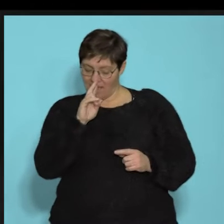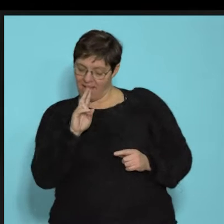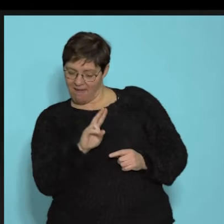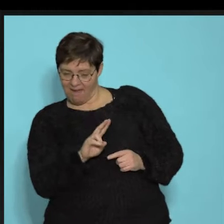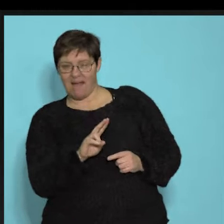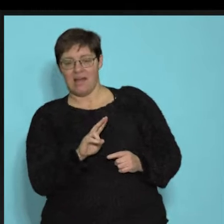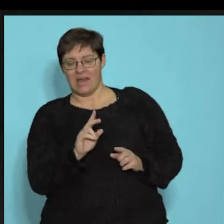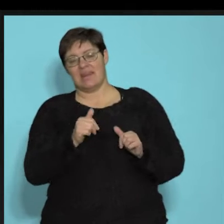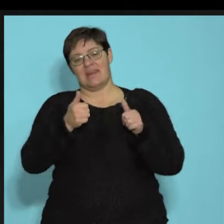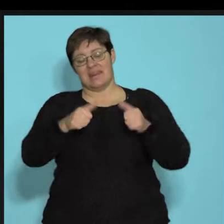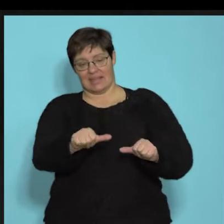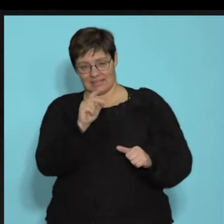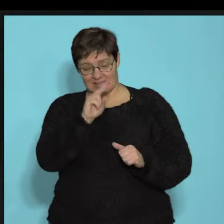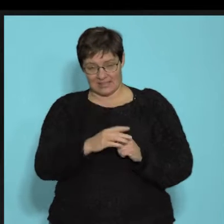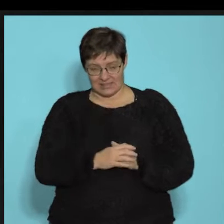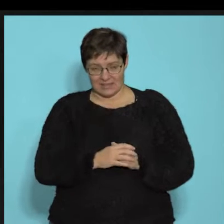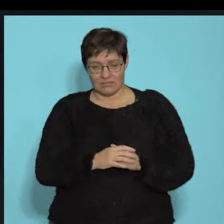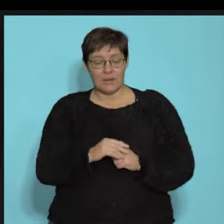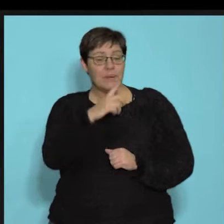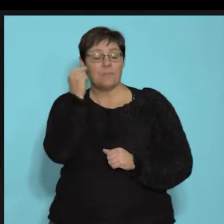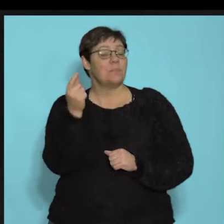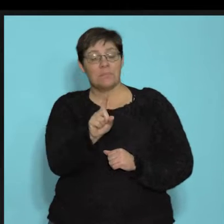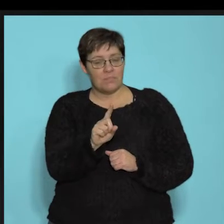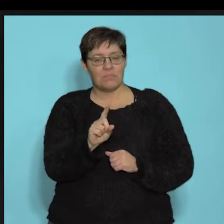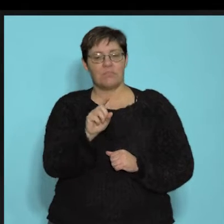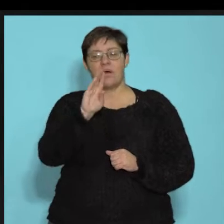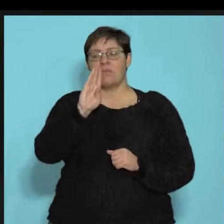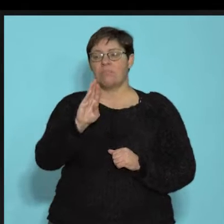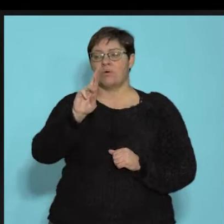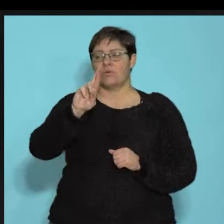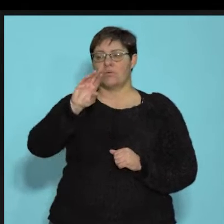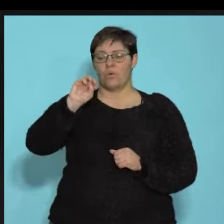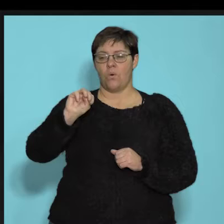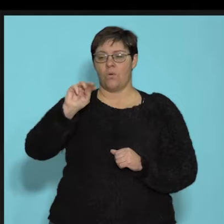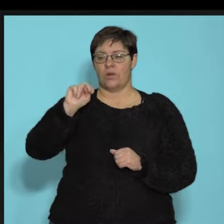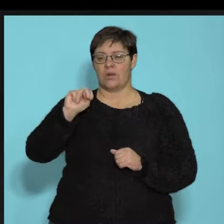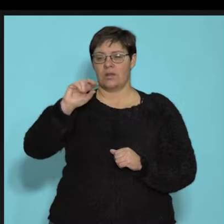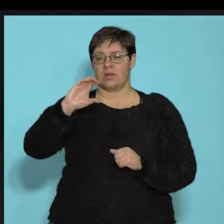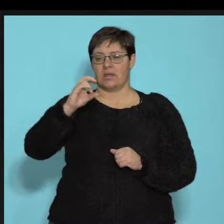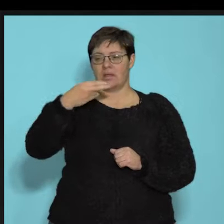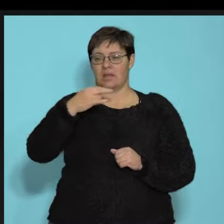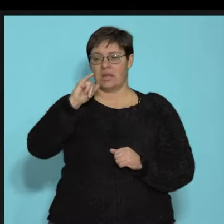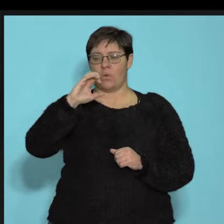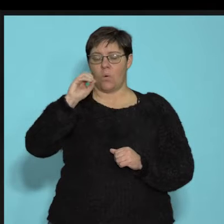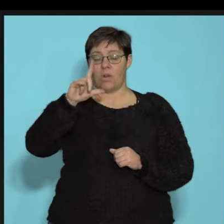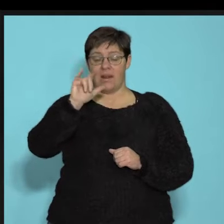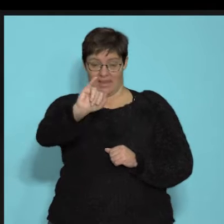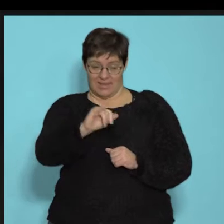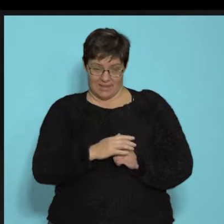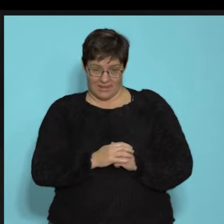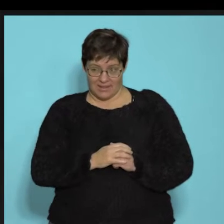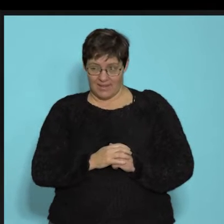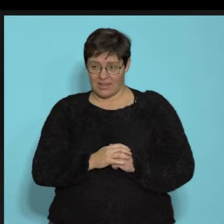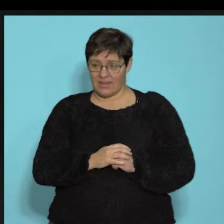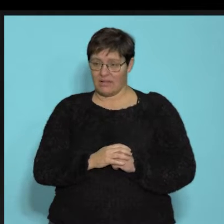now into the next thing. And what we call them is bronchioles. Now I'm sure you can imagine what